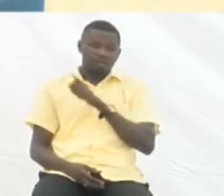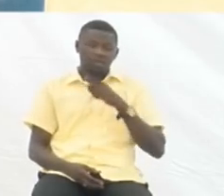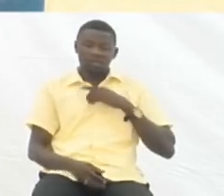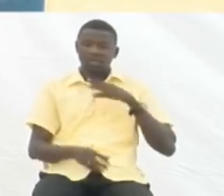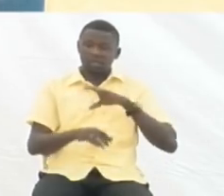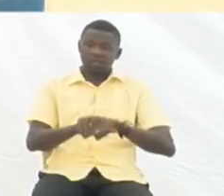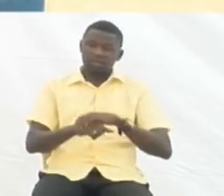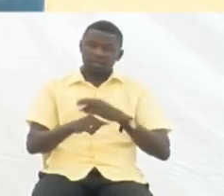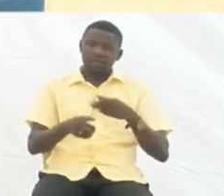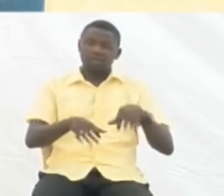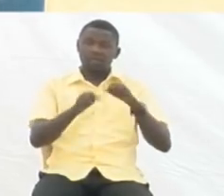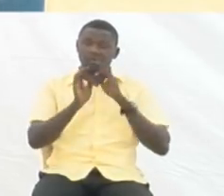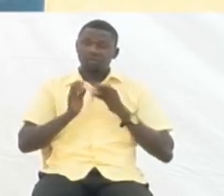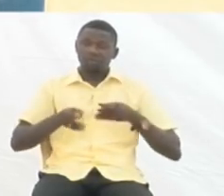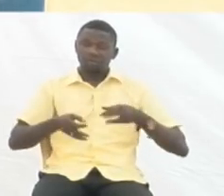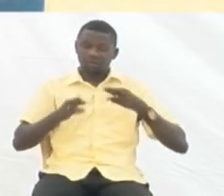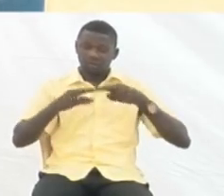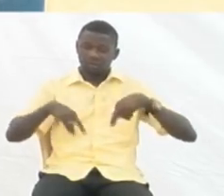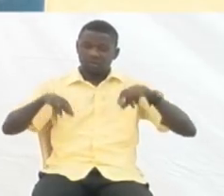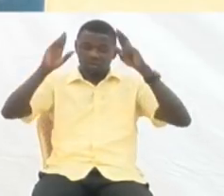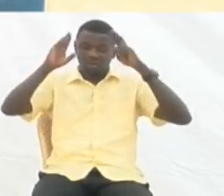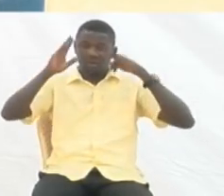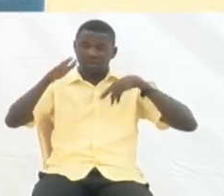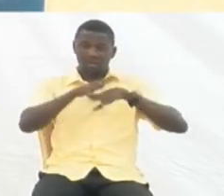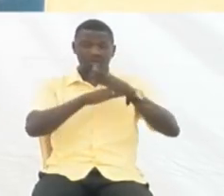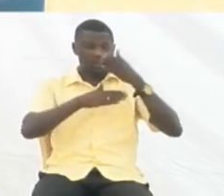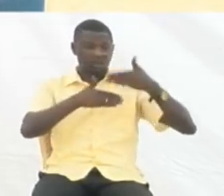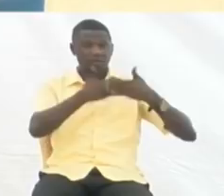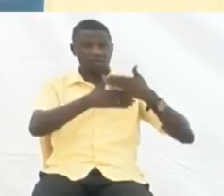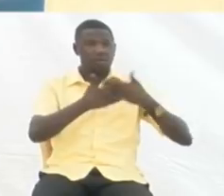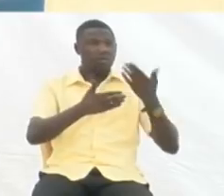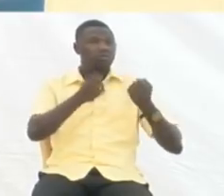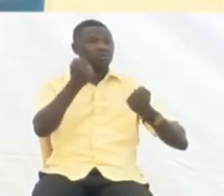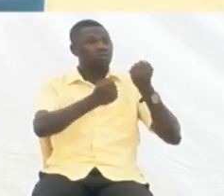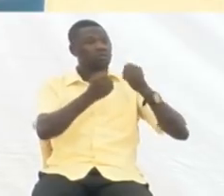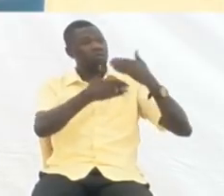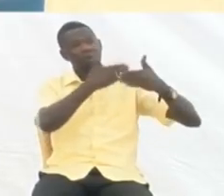When I was arrested, I was taken to by the mosque where the vehicle was